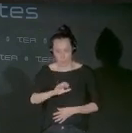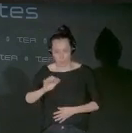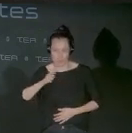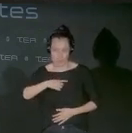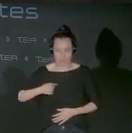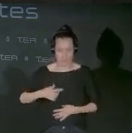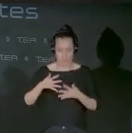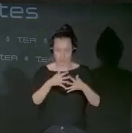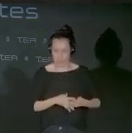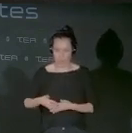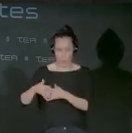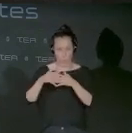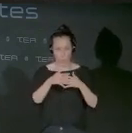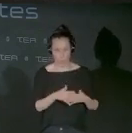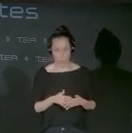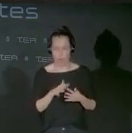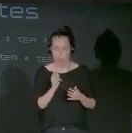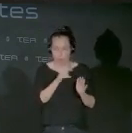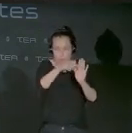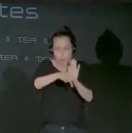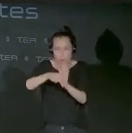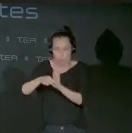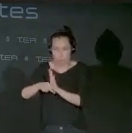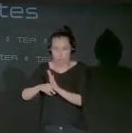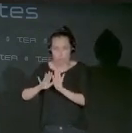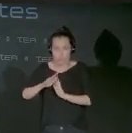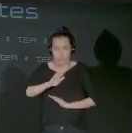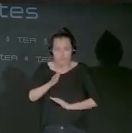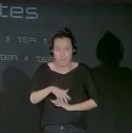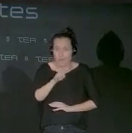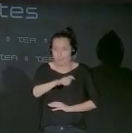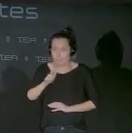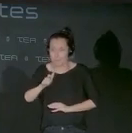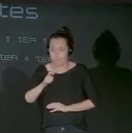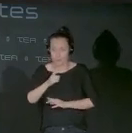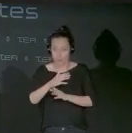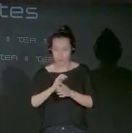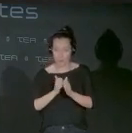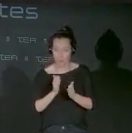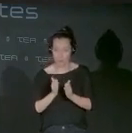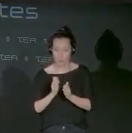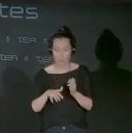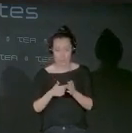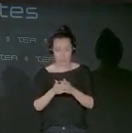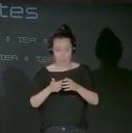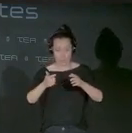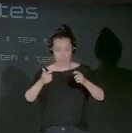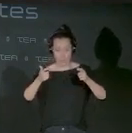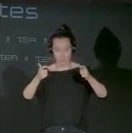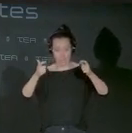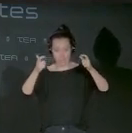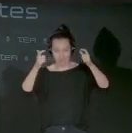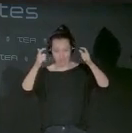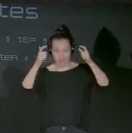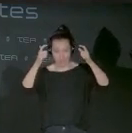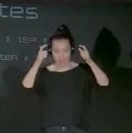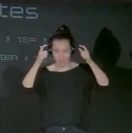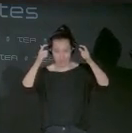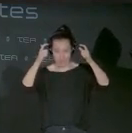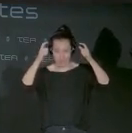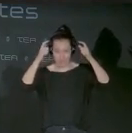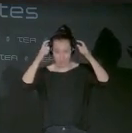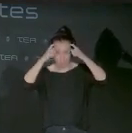play games. Games are older than any art form that we have, except perhaps singing and dancing, because birds do